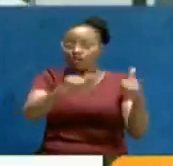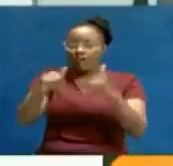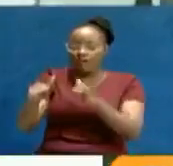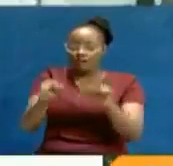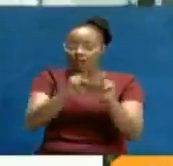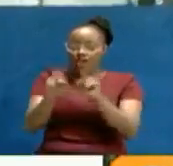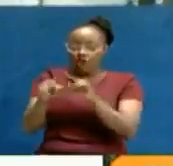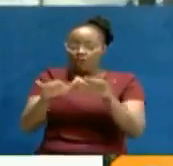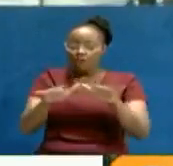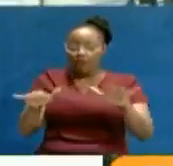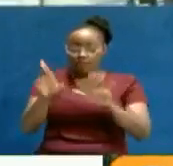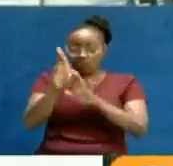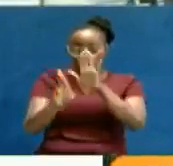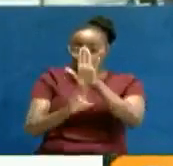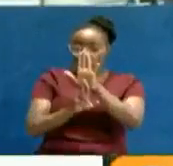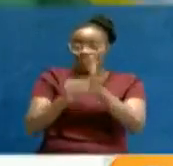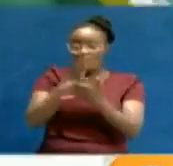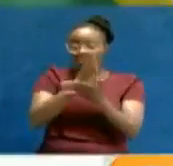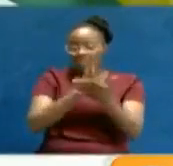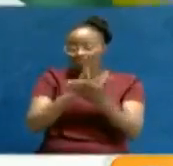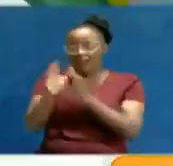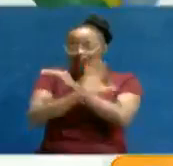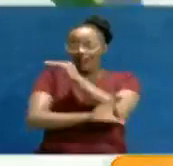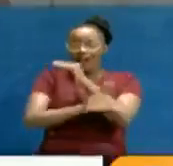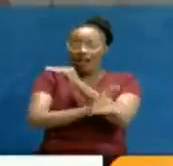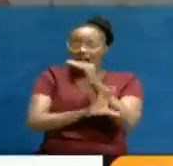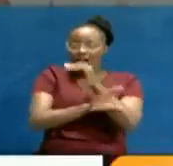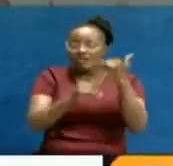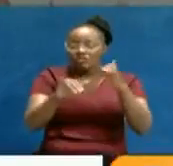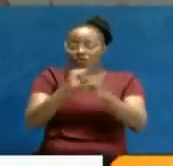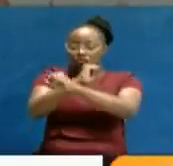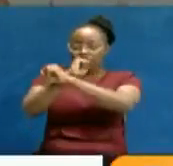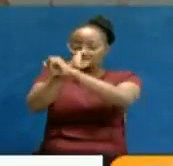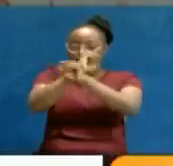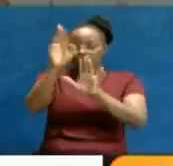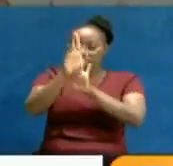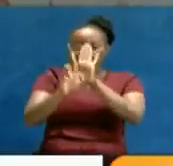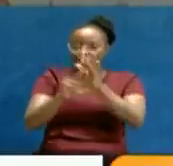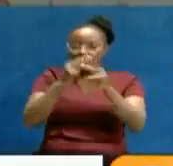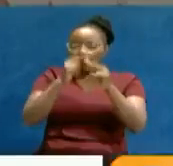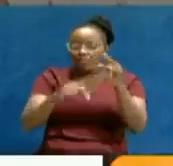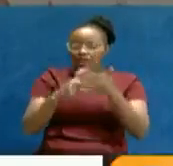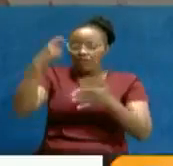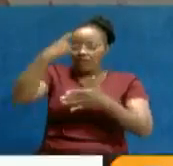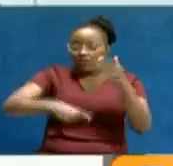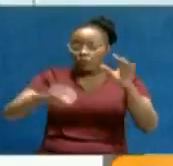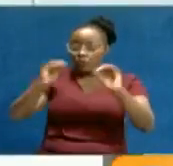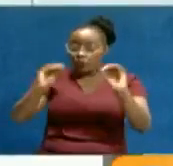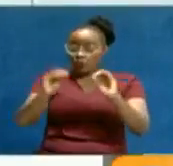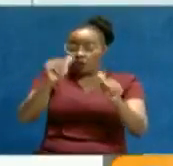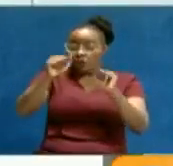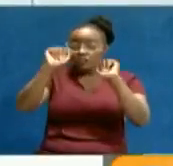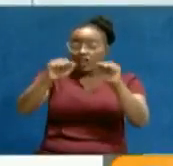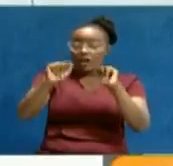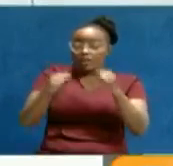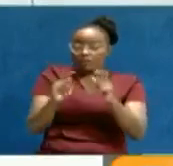the common market protocols, some member countries have been pursuing protectionist measures referred to as non-tariff barriers that would